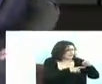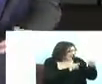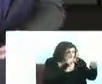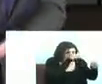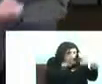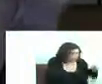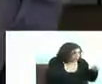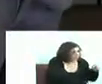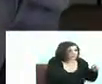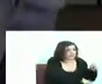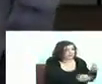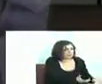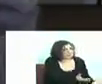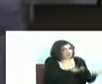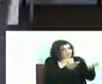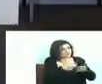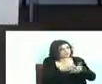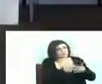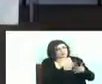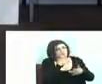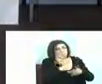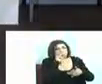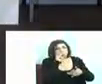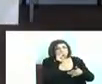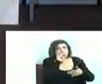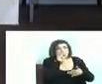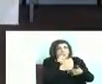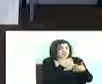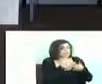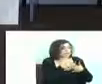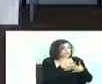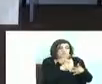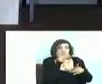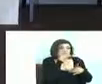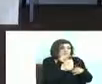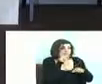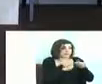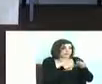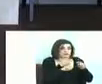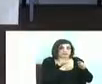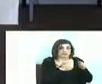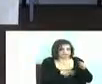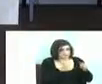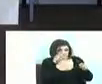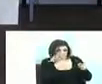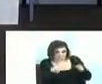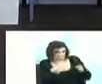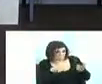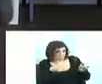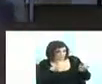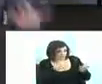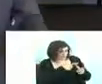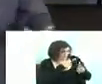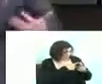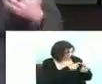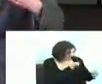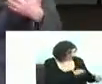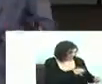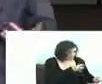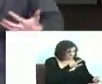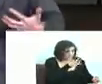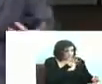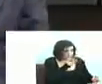in there and lift the little baby duck up. And the little baby duck, my goodness, couldn't make a 3-inch curbing, let alone a